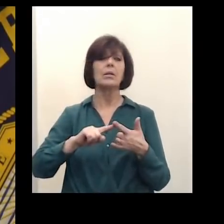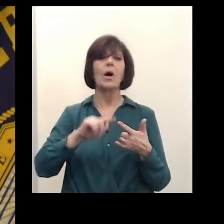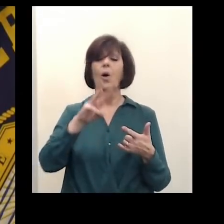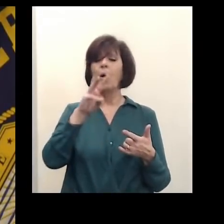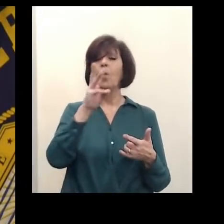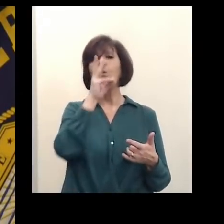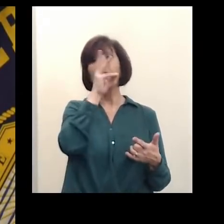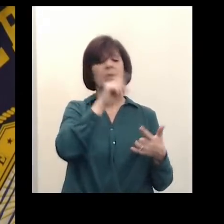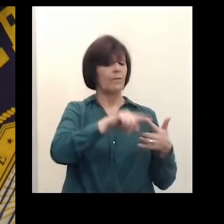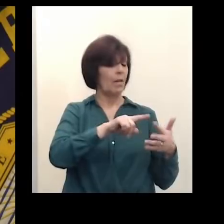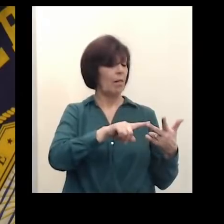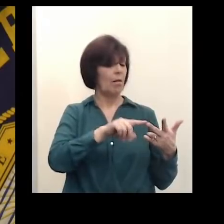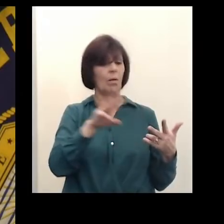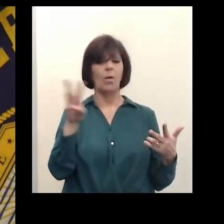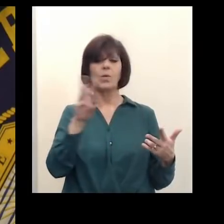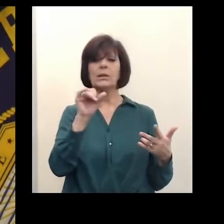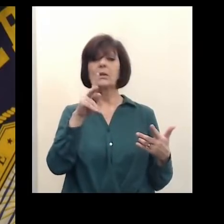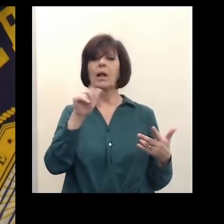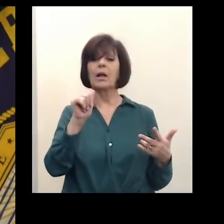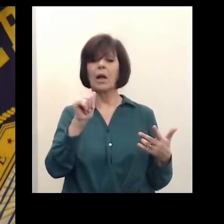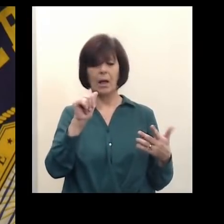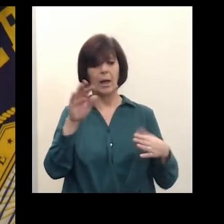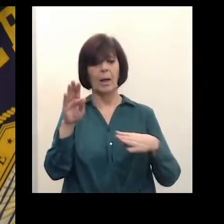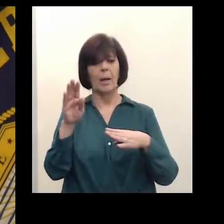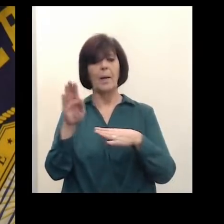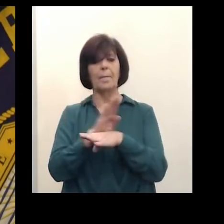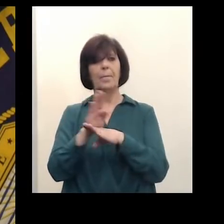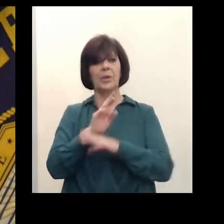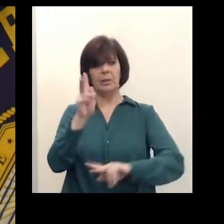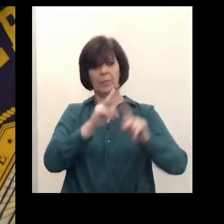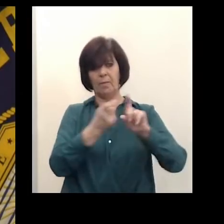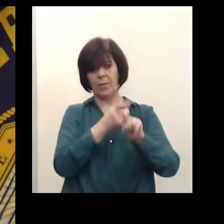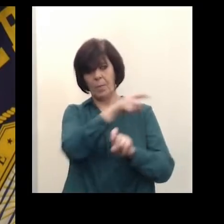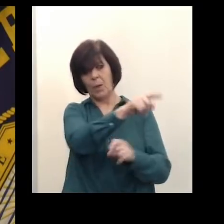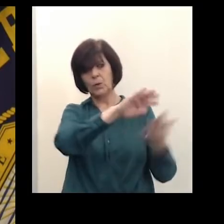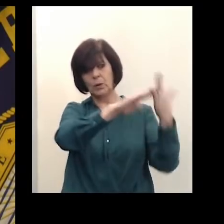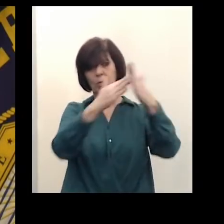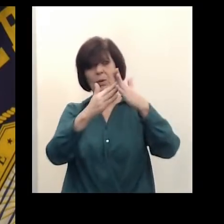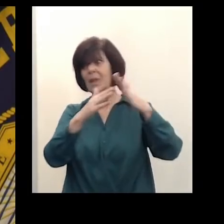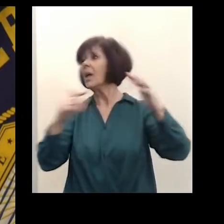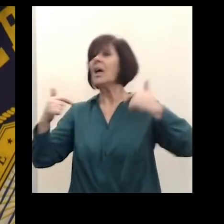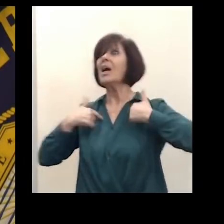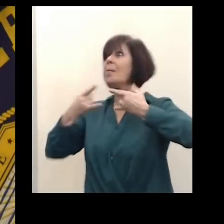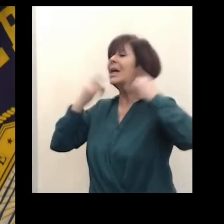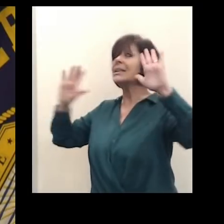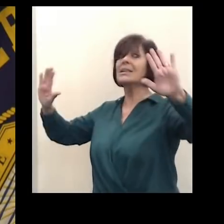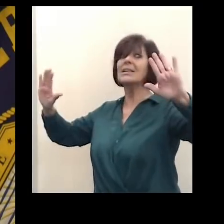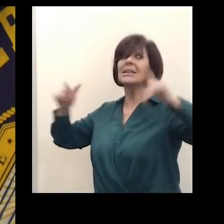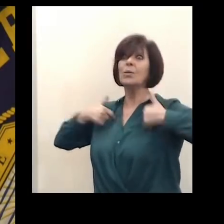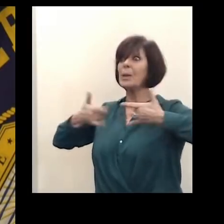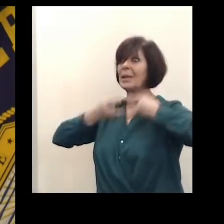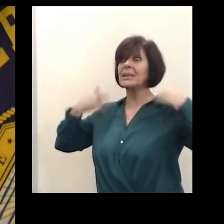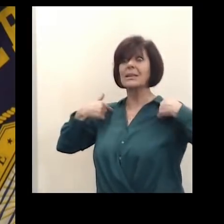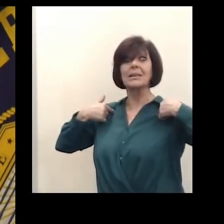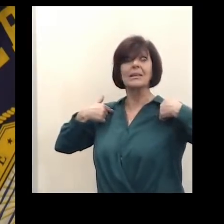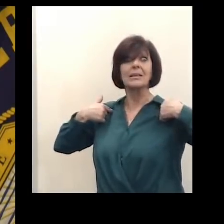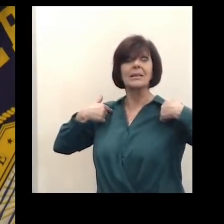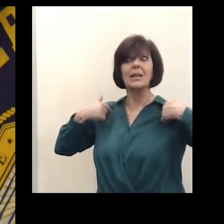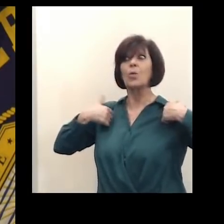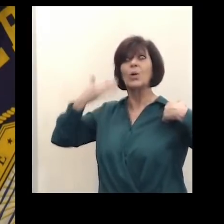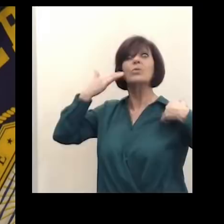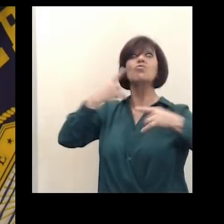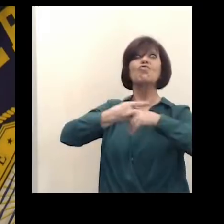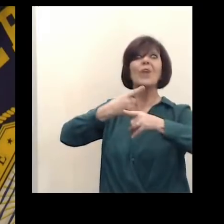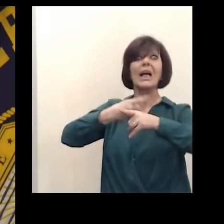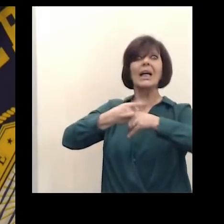where businesses from those communities reached out to my office and said, we're wearing masks. We're requiring masks because we know it's the right thing to